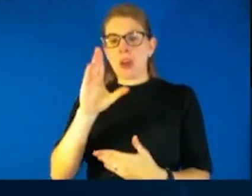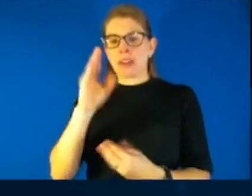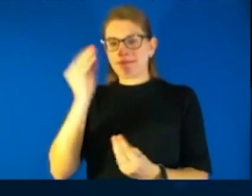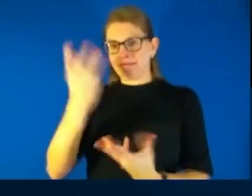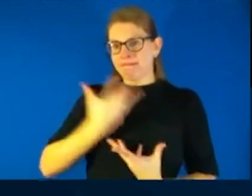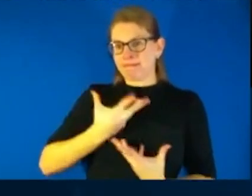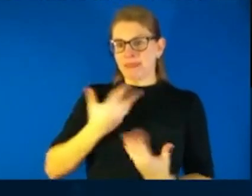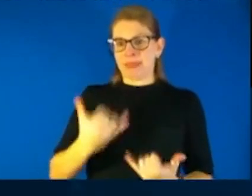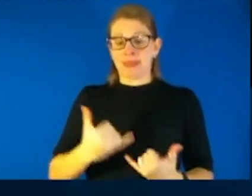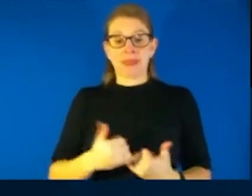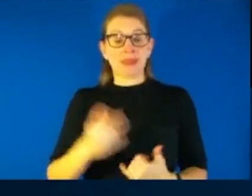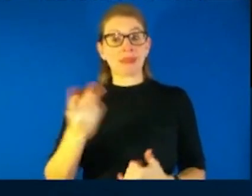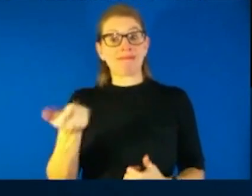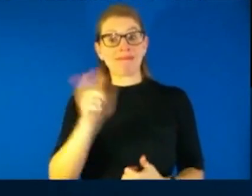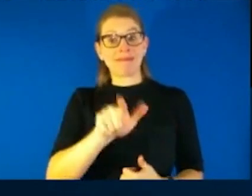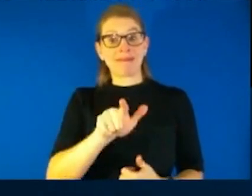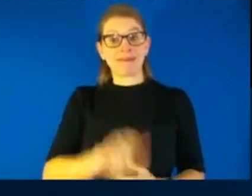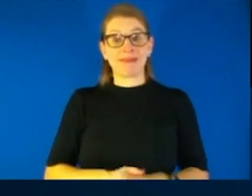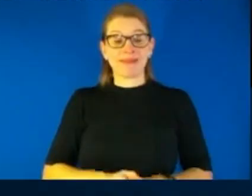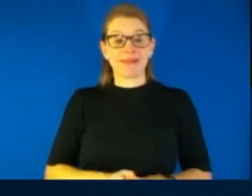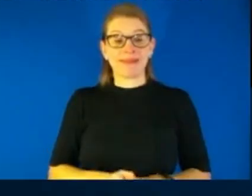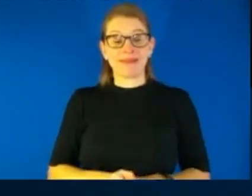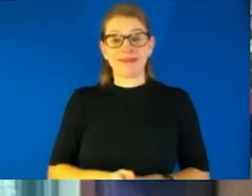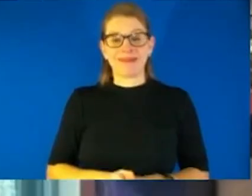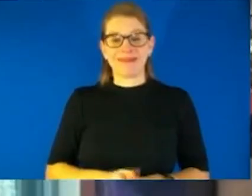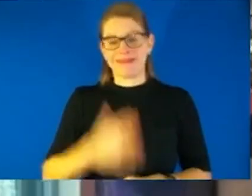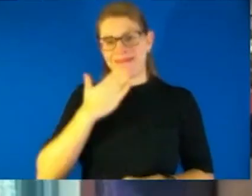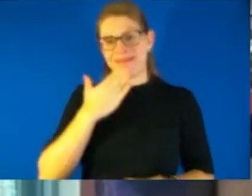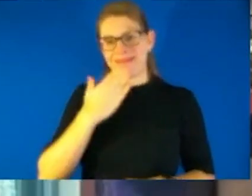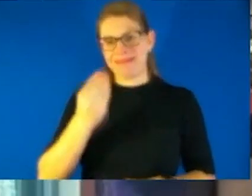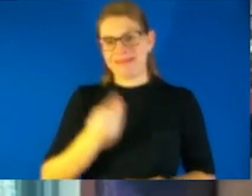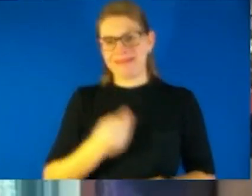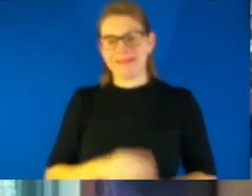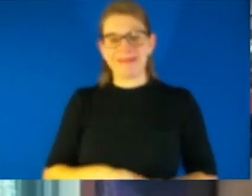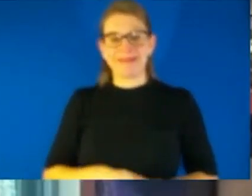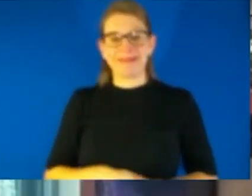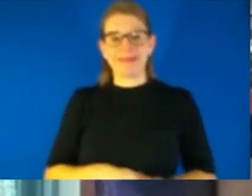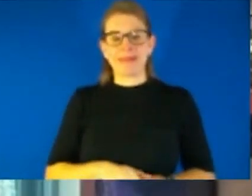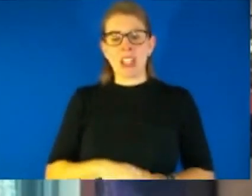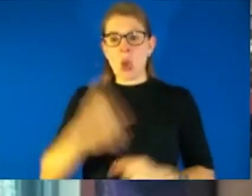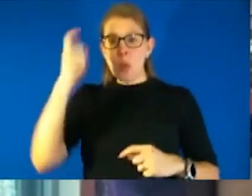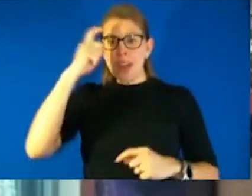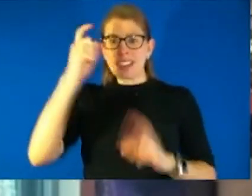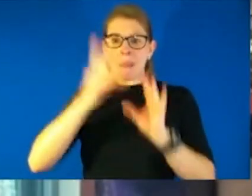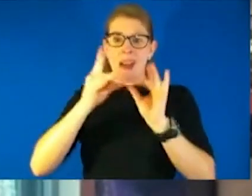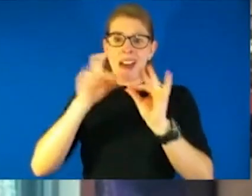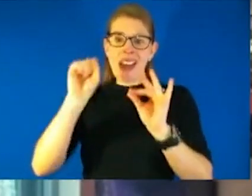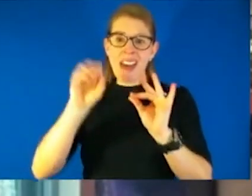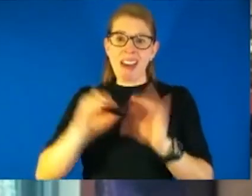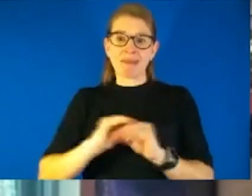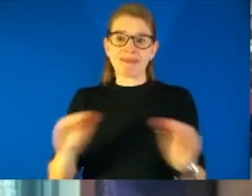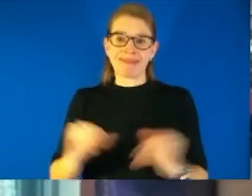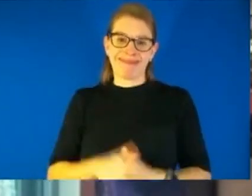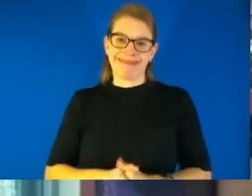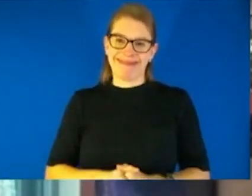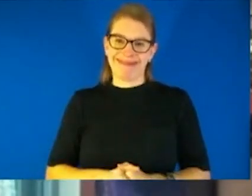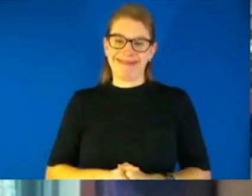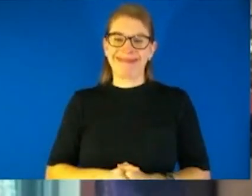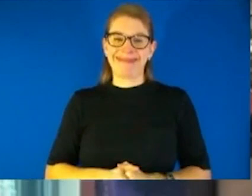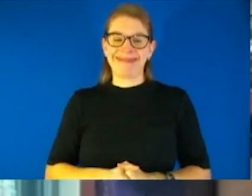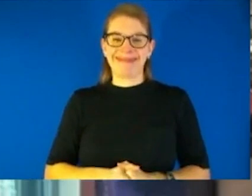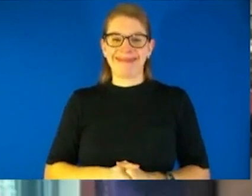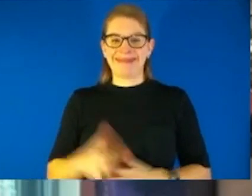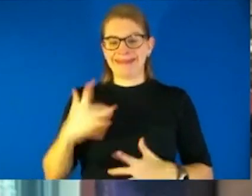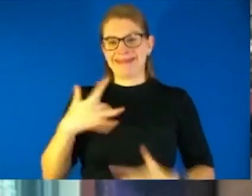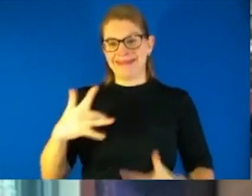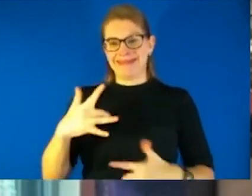Dr. Higgs, your final thoughts. Thank you, Jessica. No real words of wisdom here. A typical English